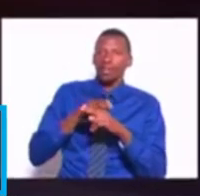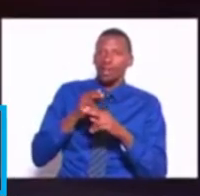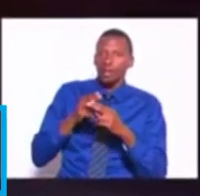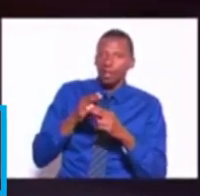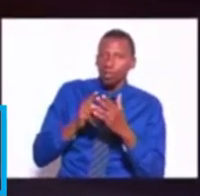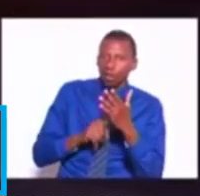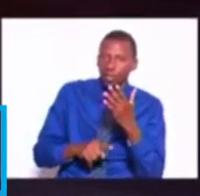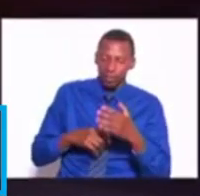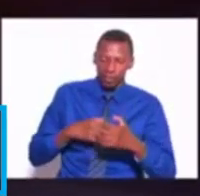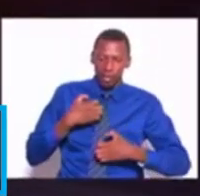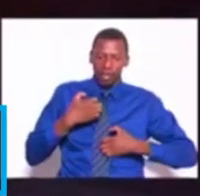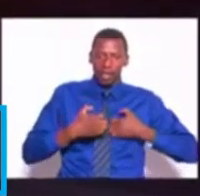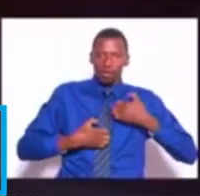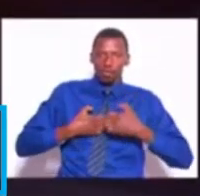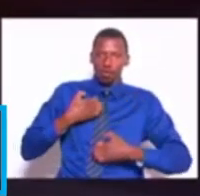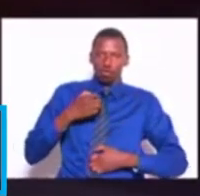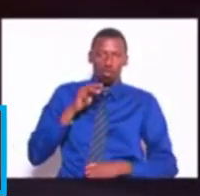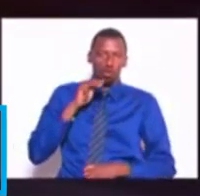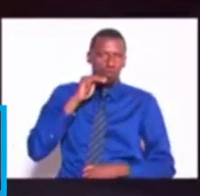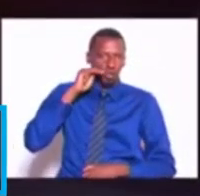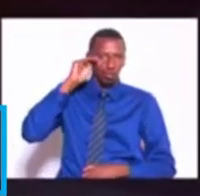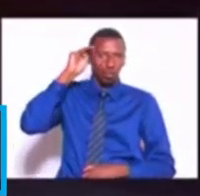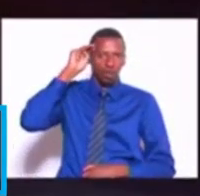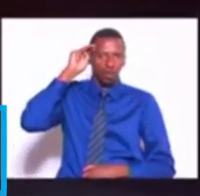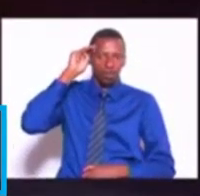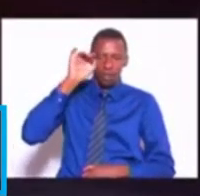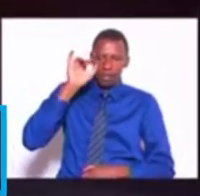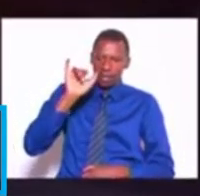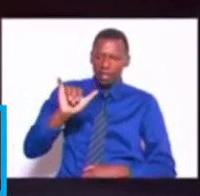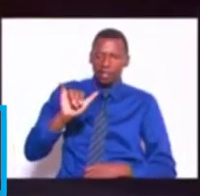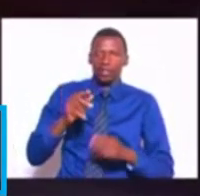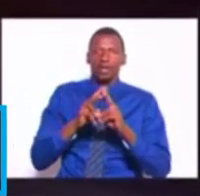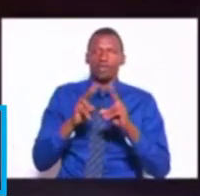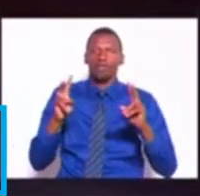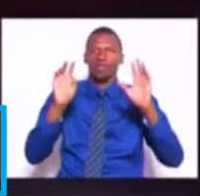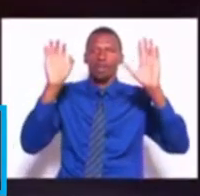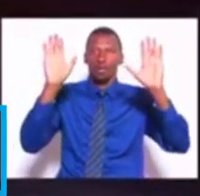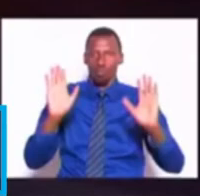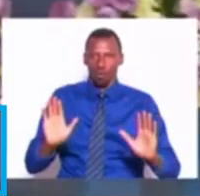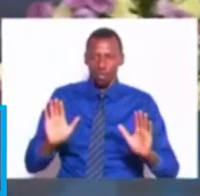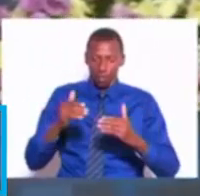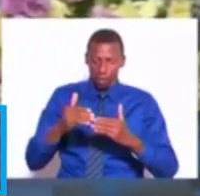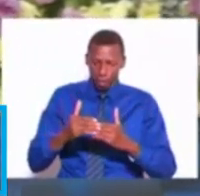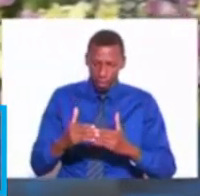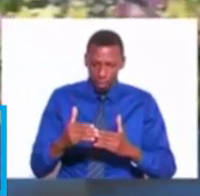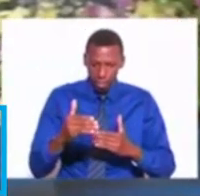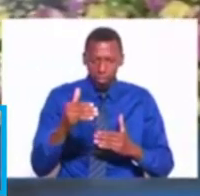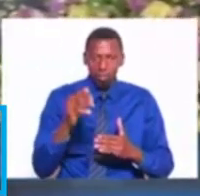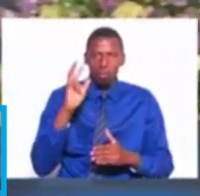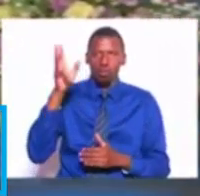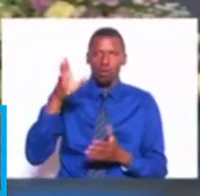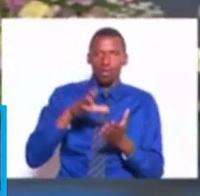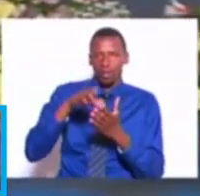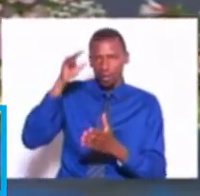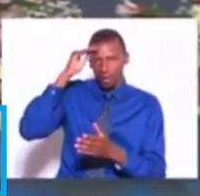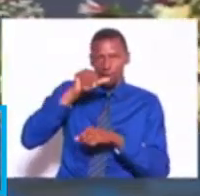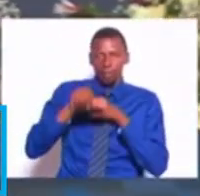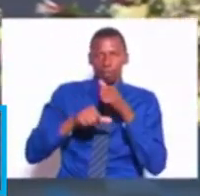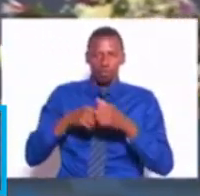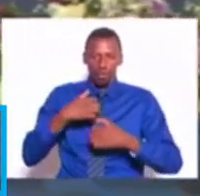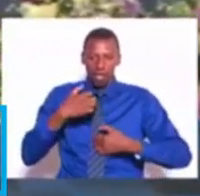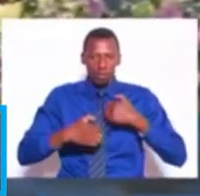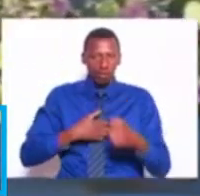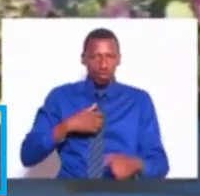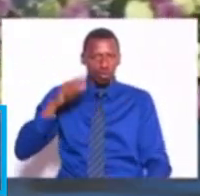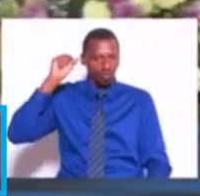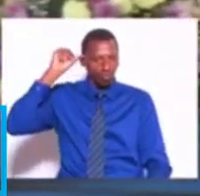maturity. This is very important. Along the way, we'll be learning about emotional intelligence. Because